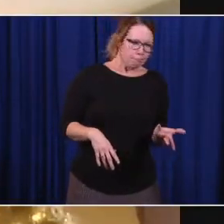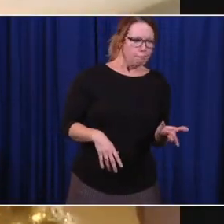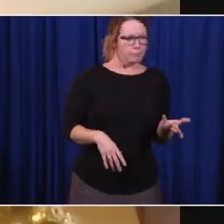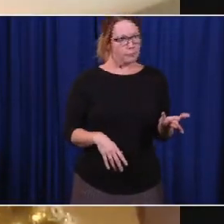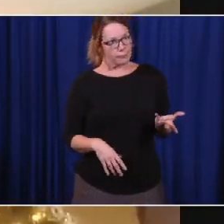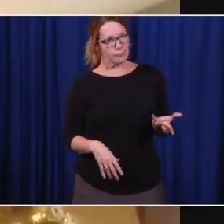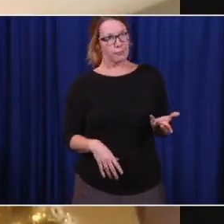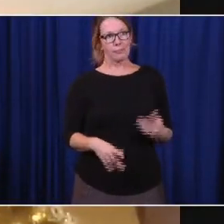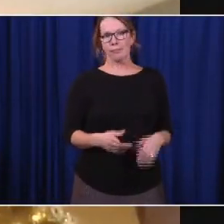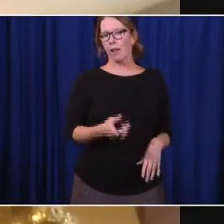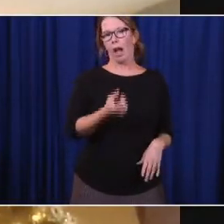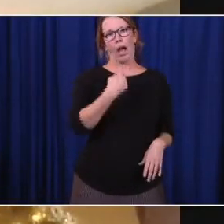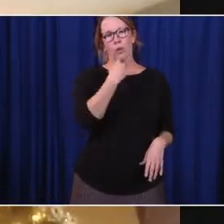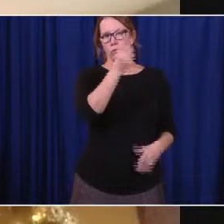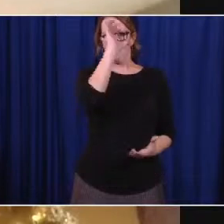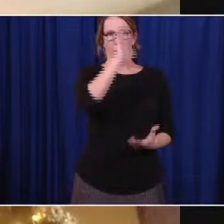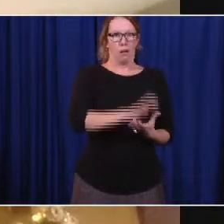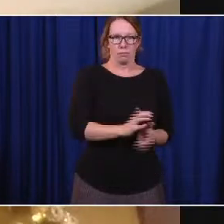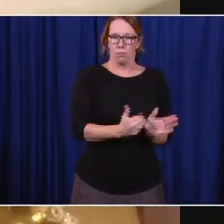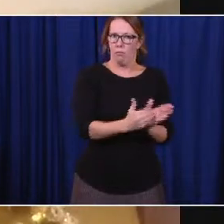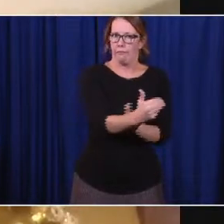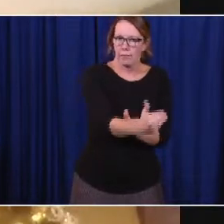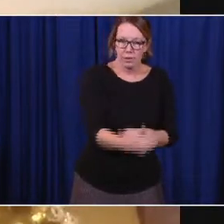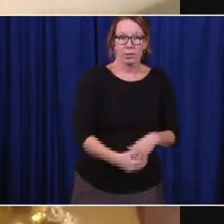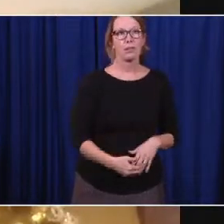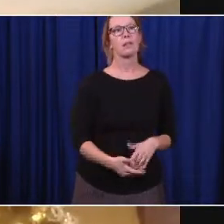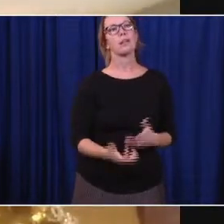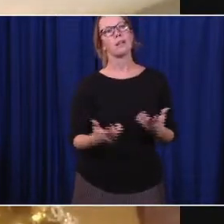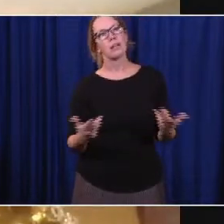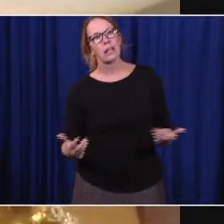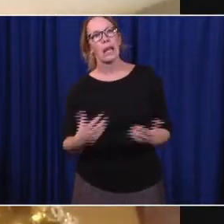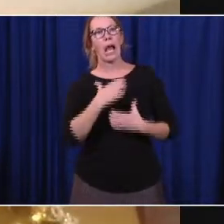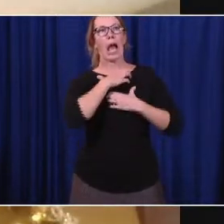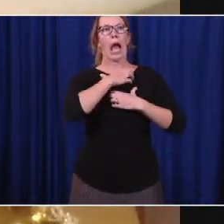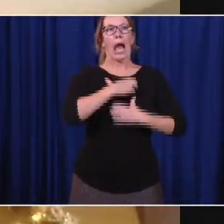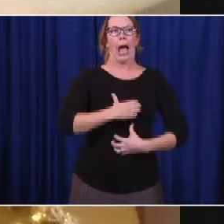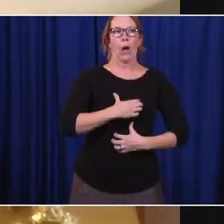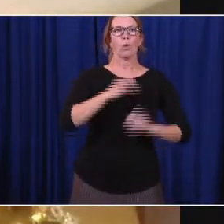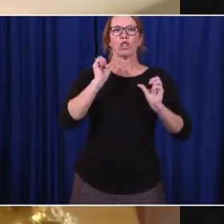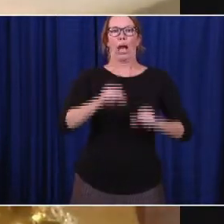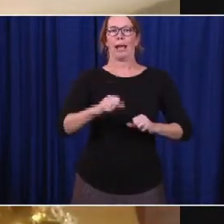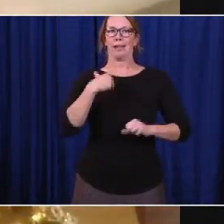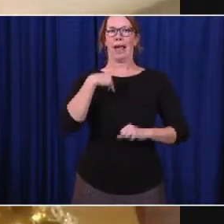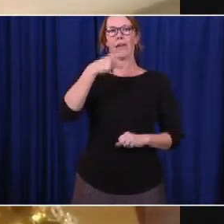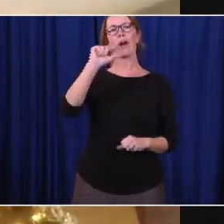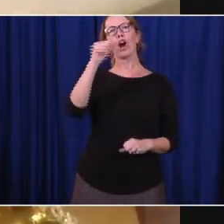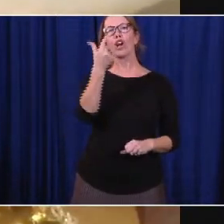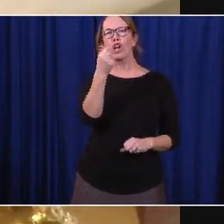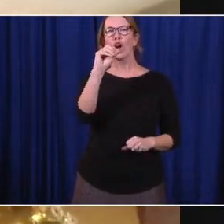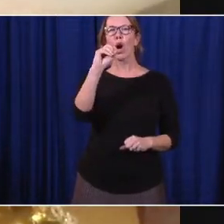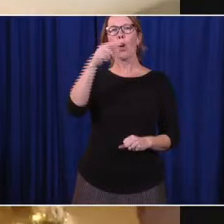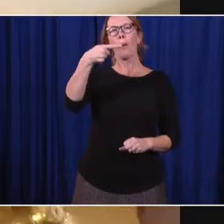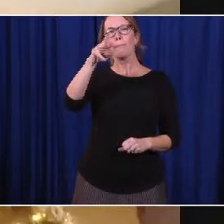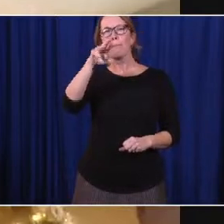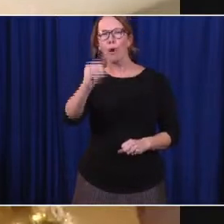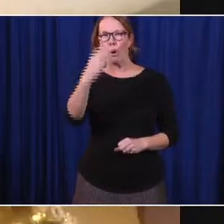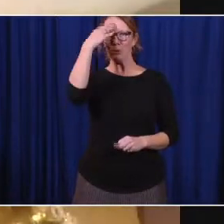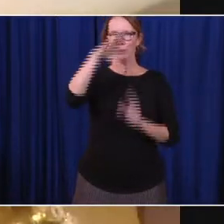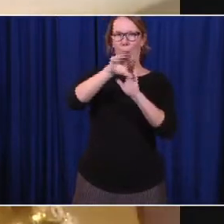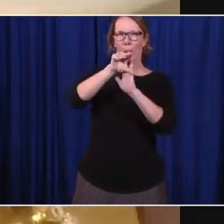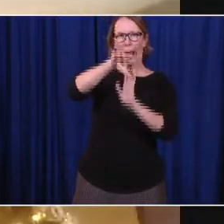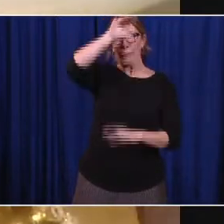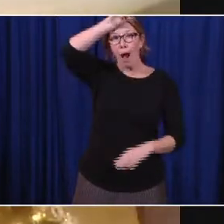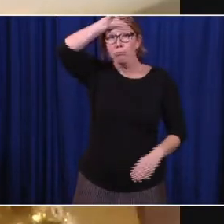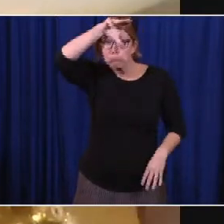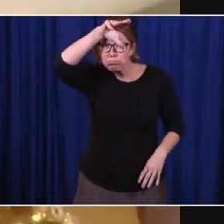I tell my husband this a lot. Like, I wish that I could wear a GoPro for just 4 hours of my day for